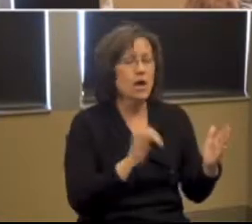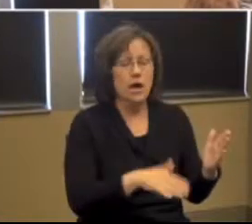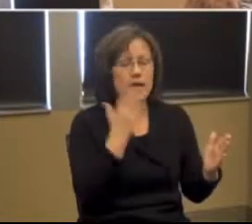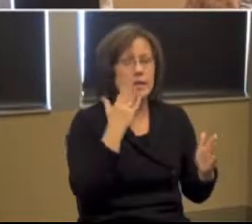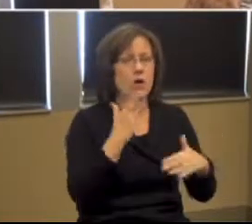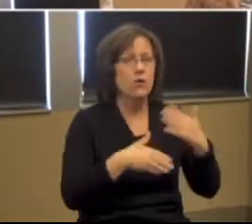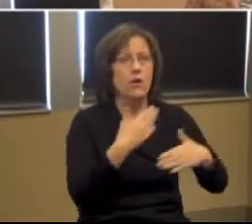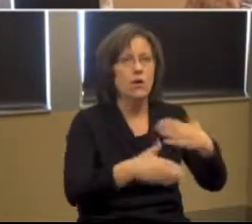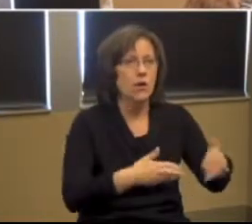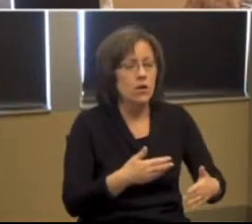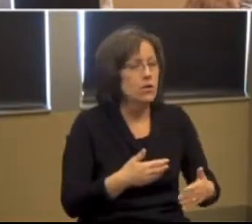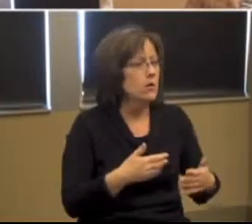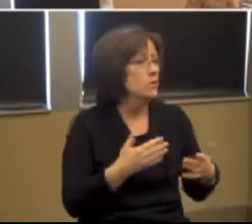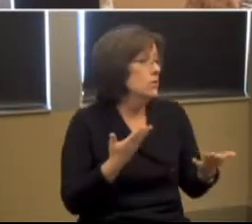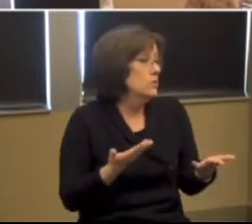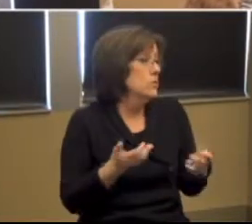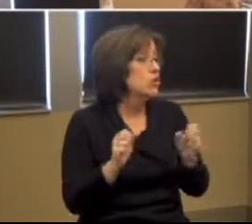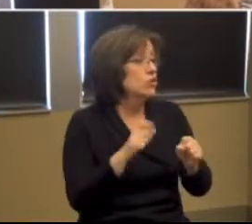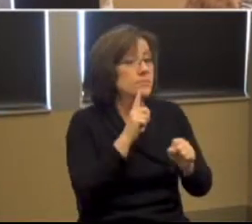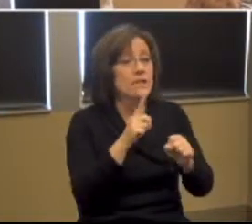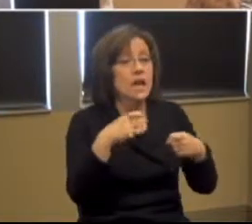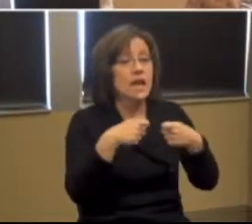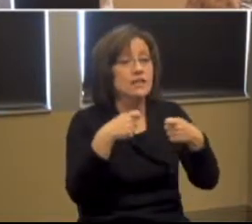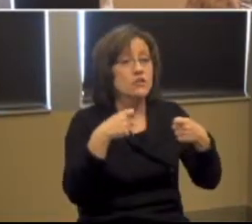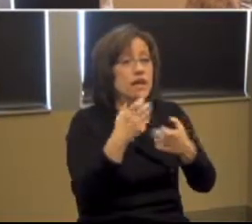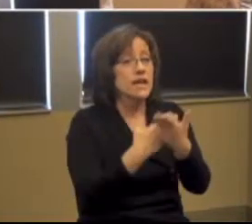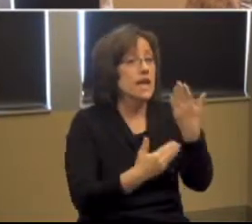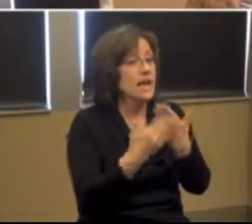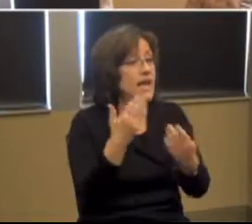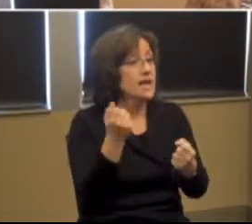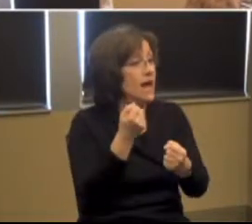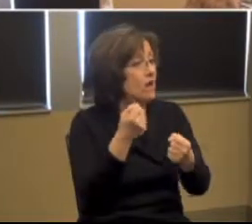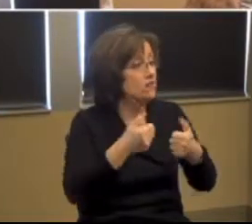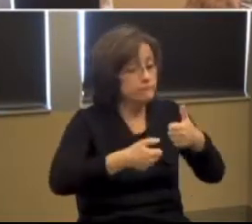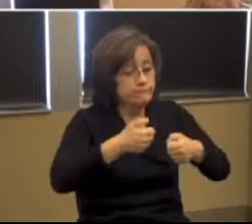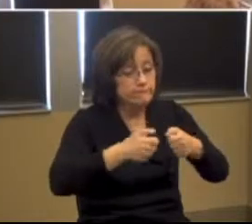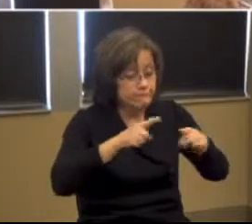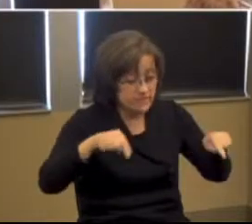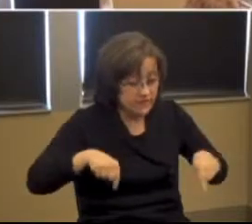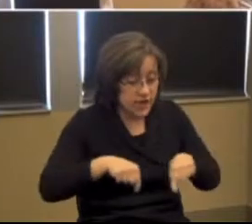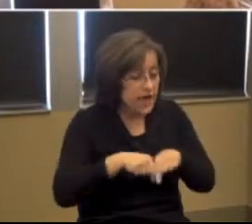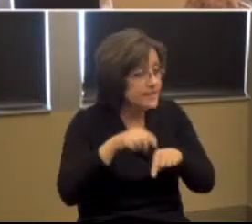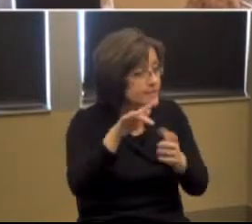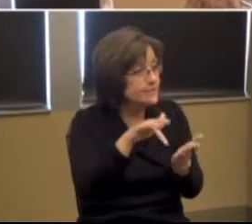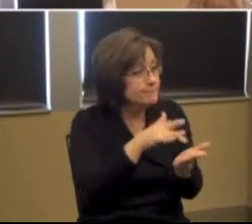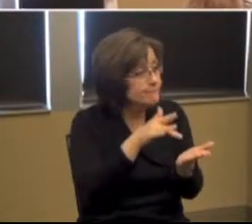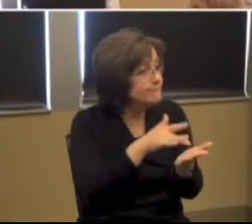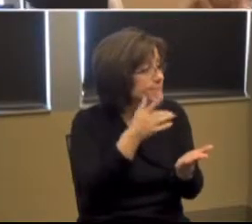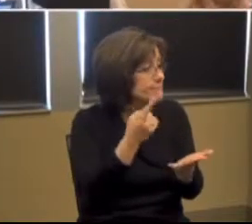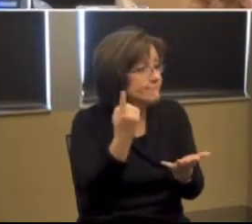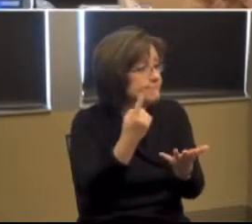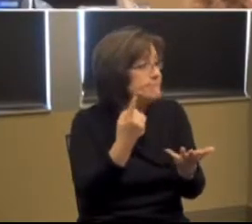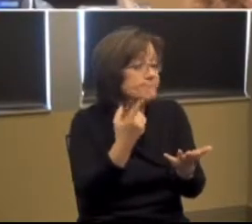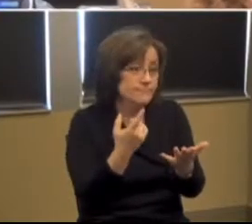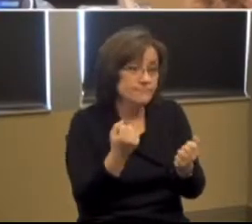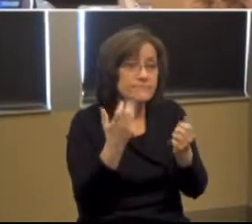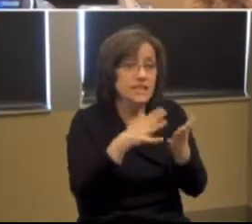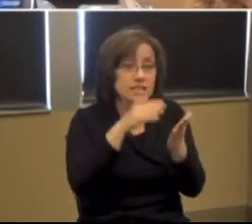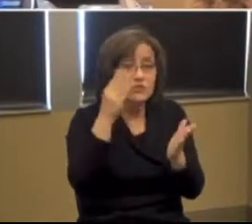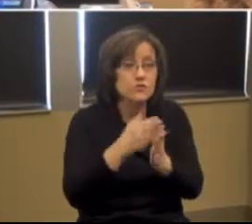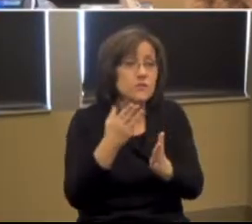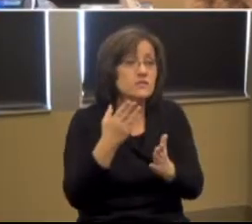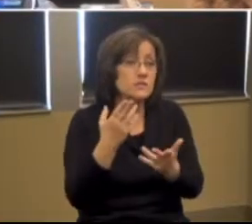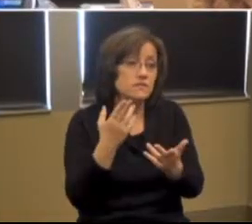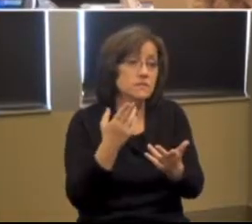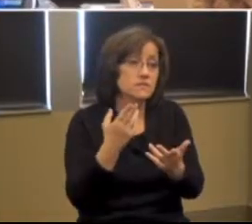be on an electronic handheld device. So many of our students prefer to use that. It's